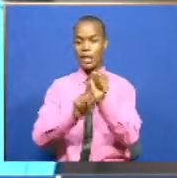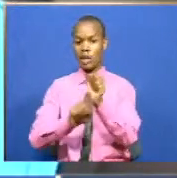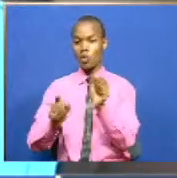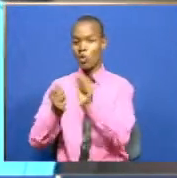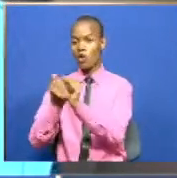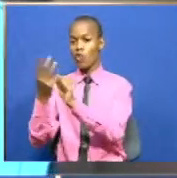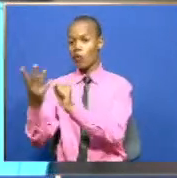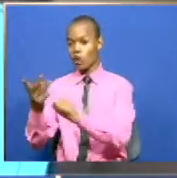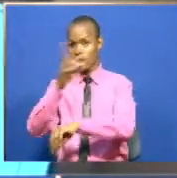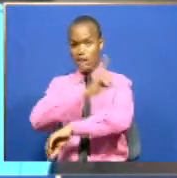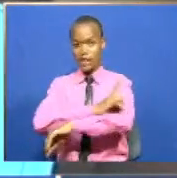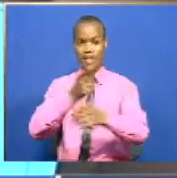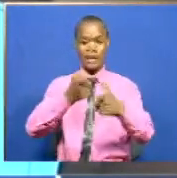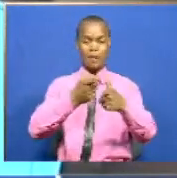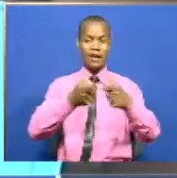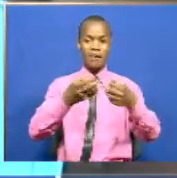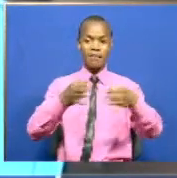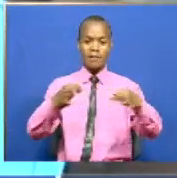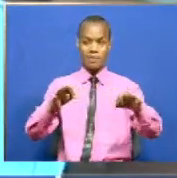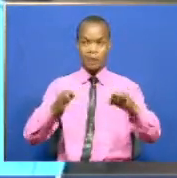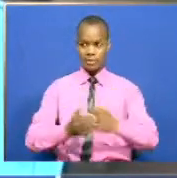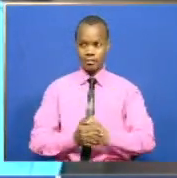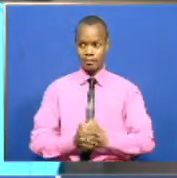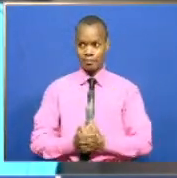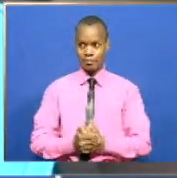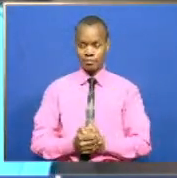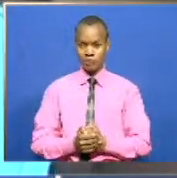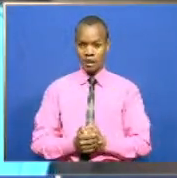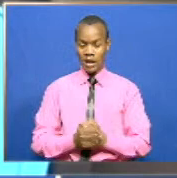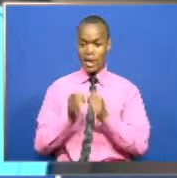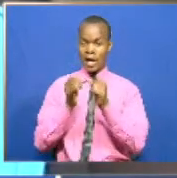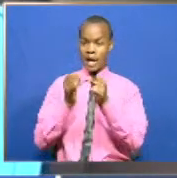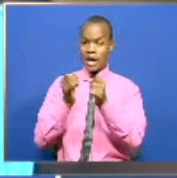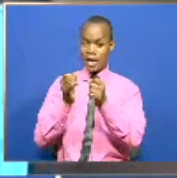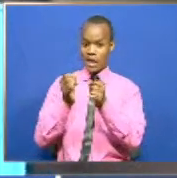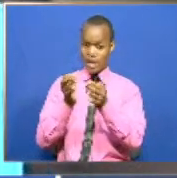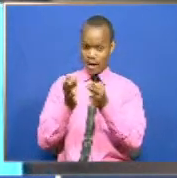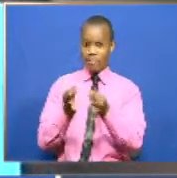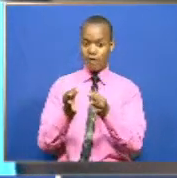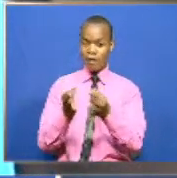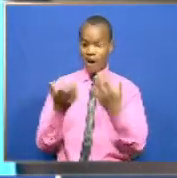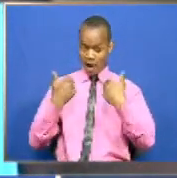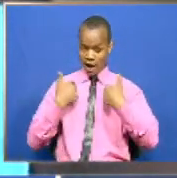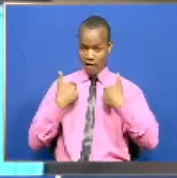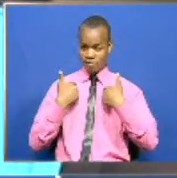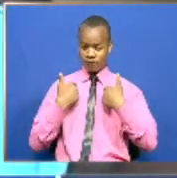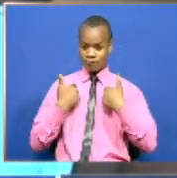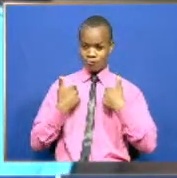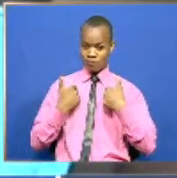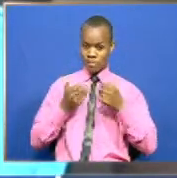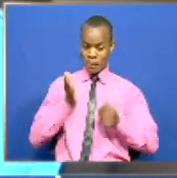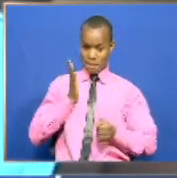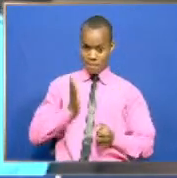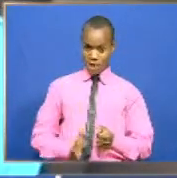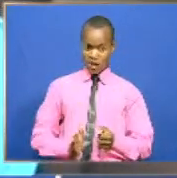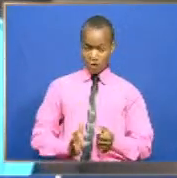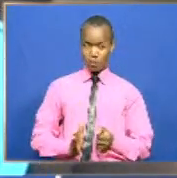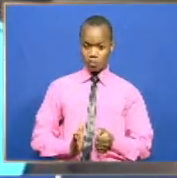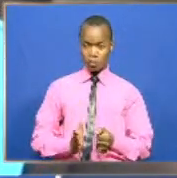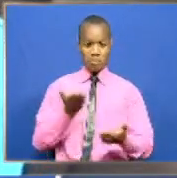discharged. Once in the management, if any of them develop maybe severe symptoms, they'll be told what to do. We have